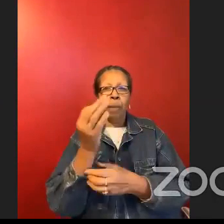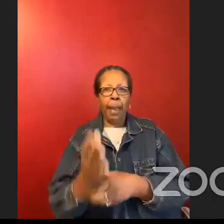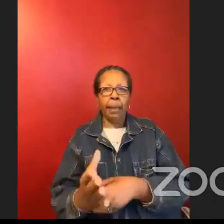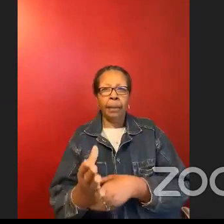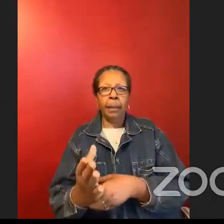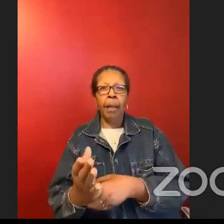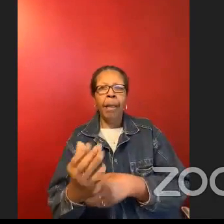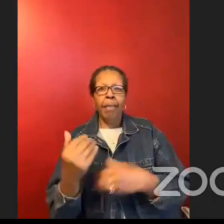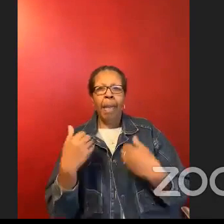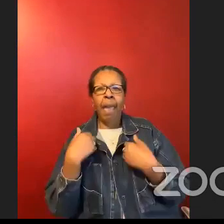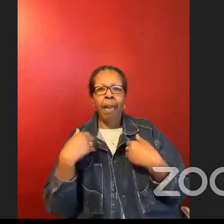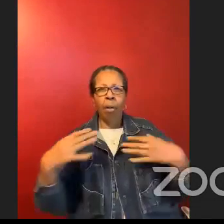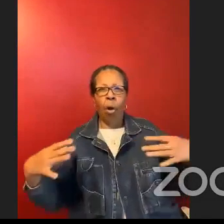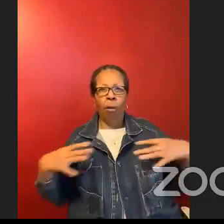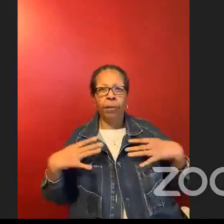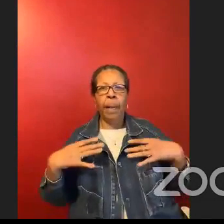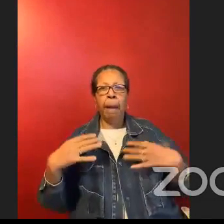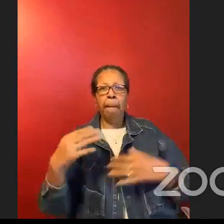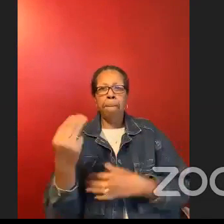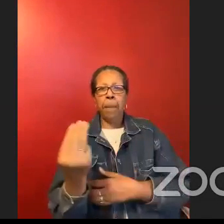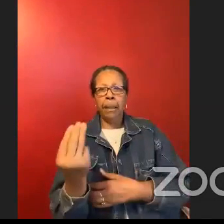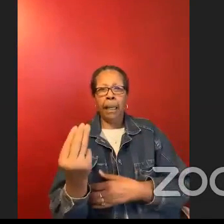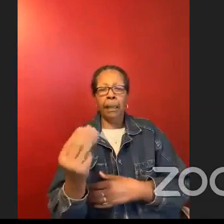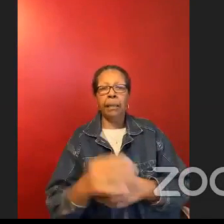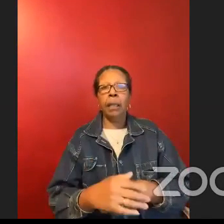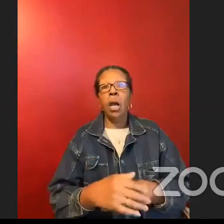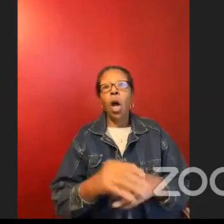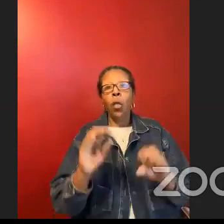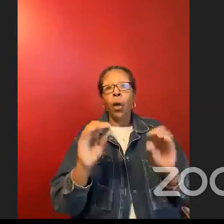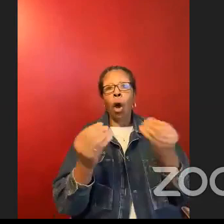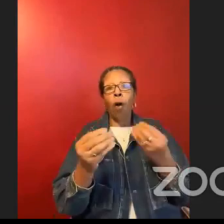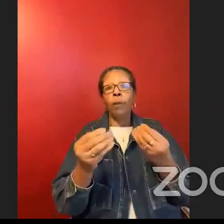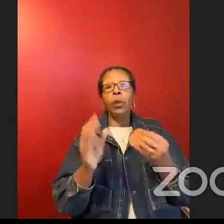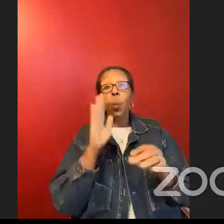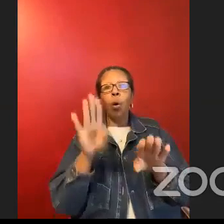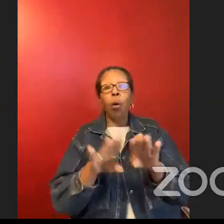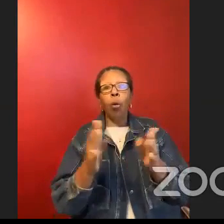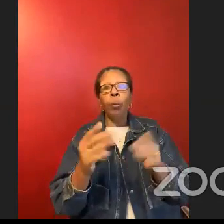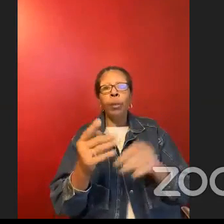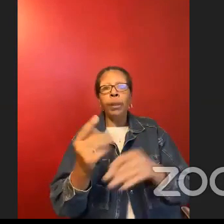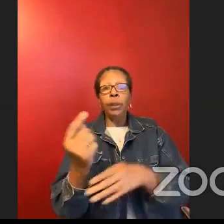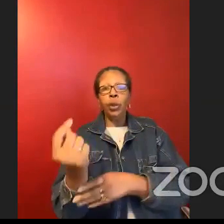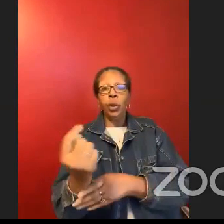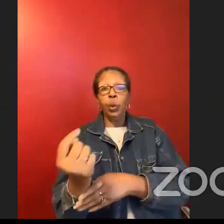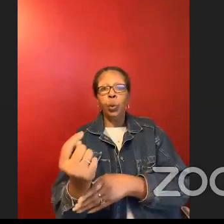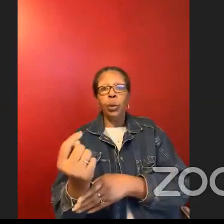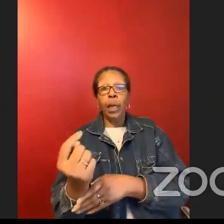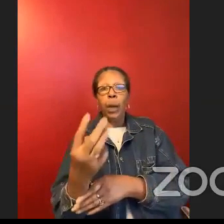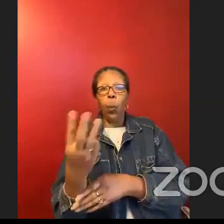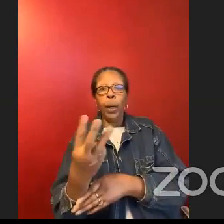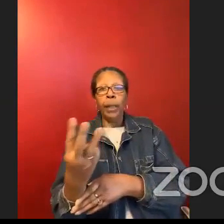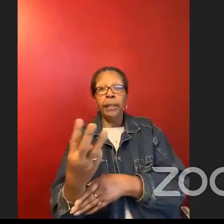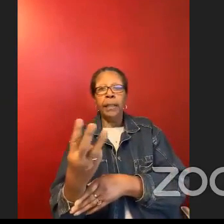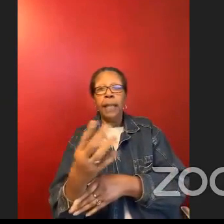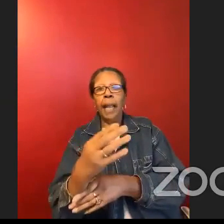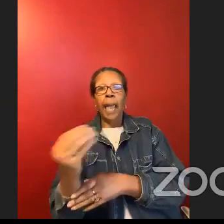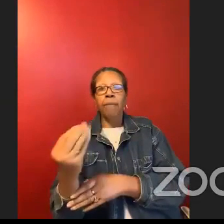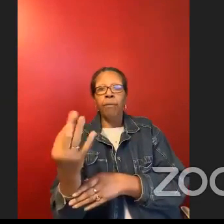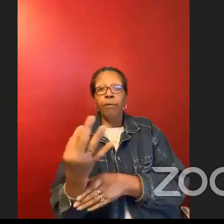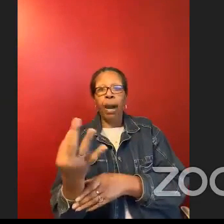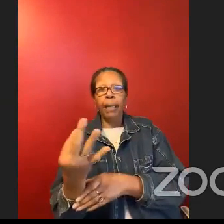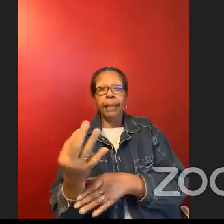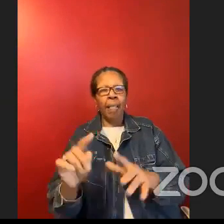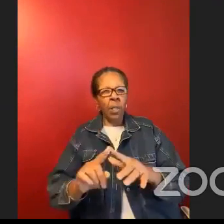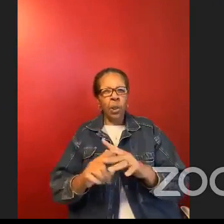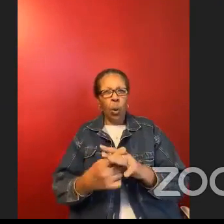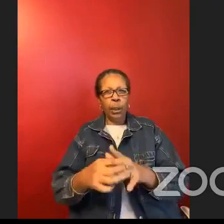Mondays. The church office will be opened on Tuesdays, Wednesdays, and Fridays, beginning April 4th,